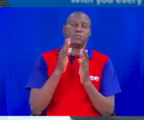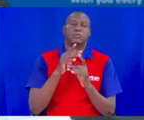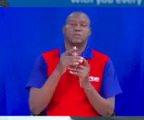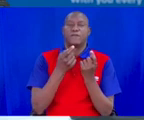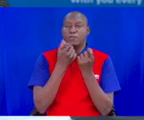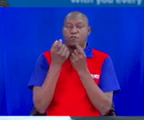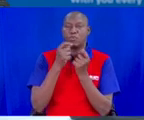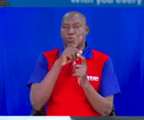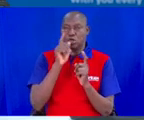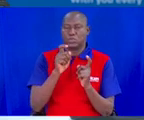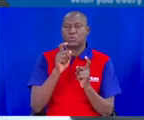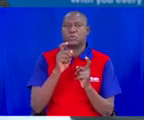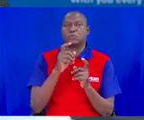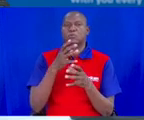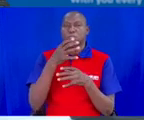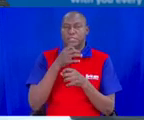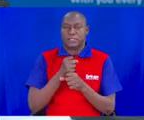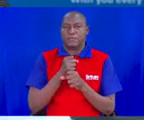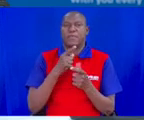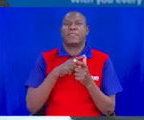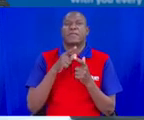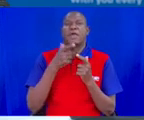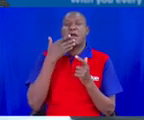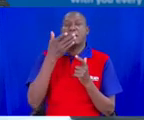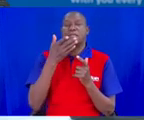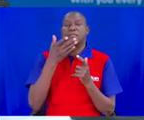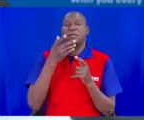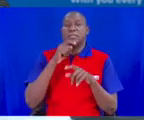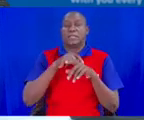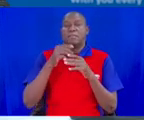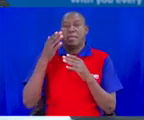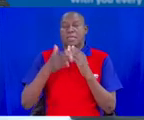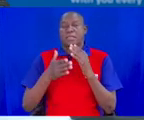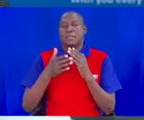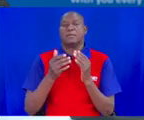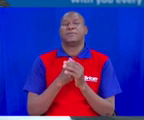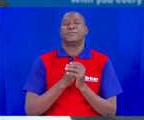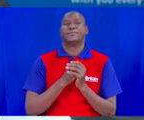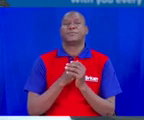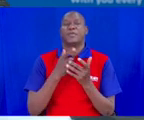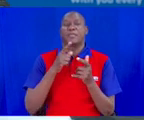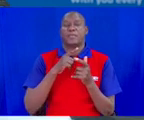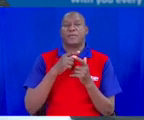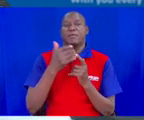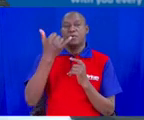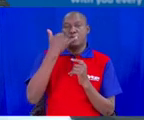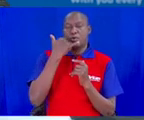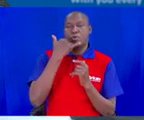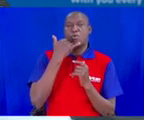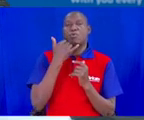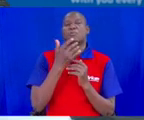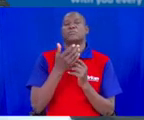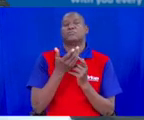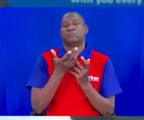answer them at the end. When you call in, please introduce yourself and ask your questions. We'll note it and